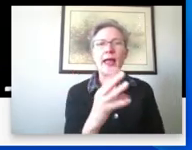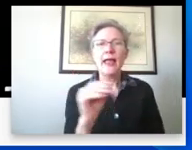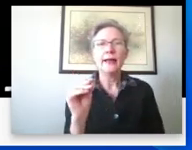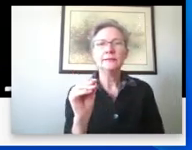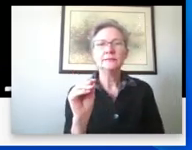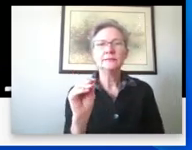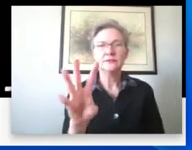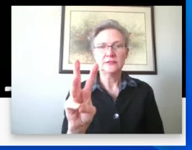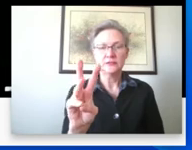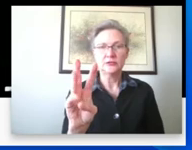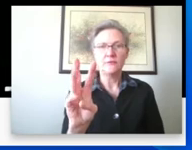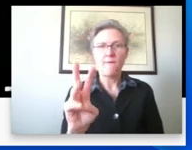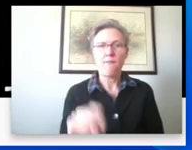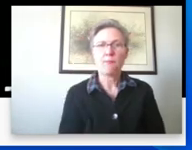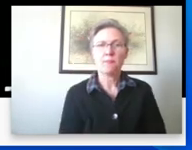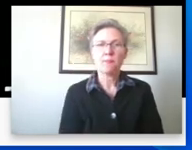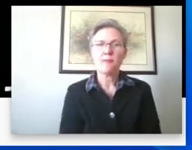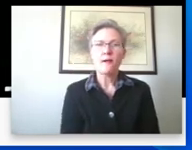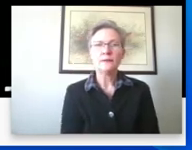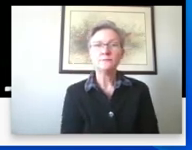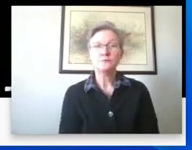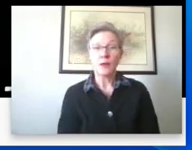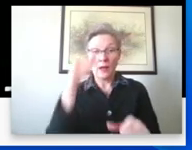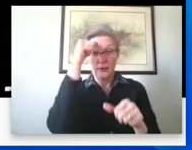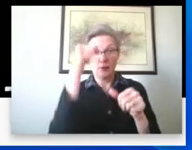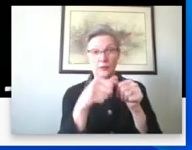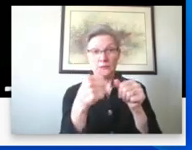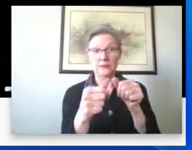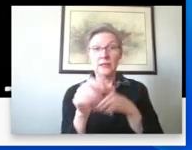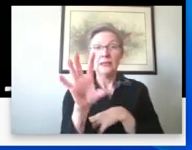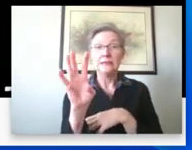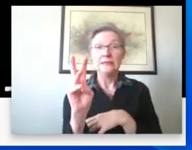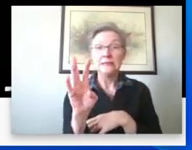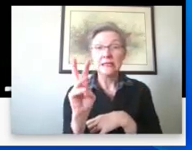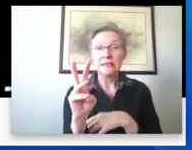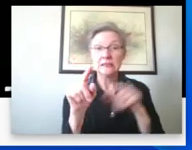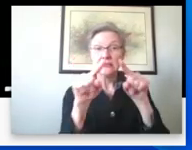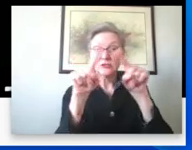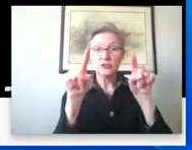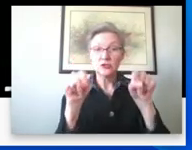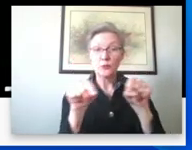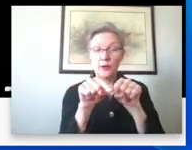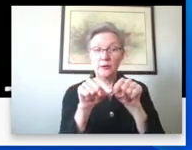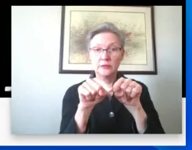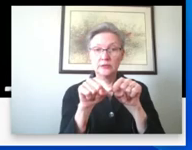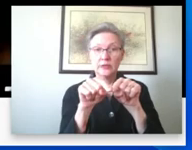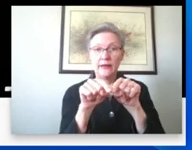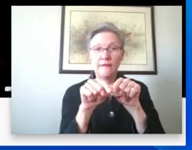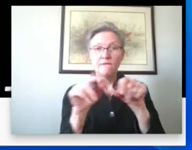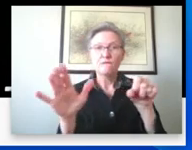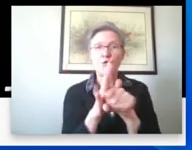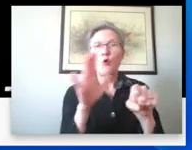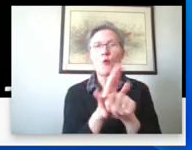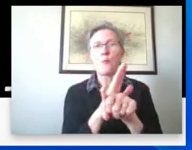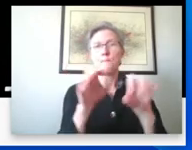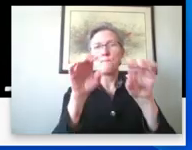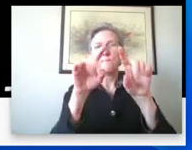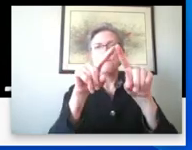and 6. So I'm noticing that 6 square tiles fill my